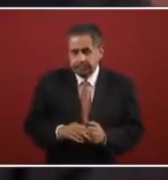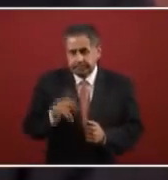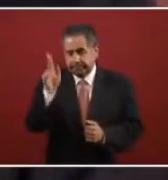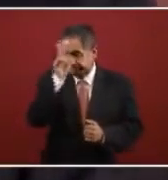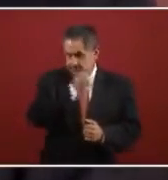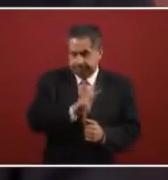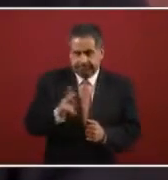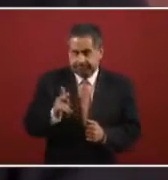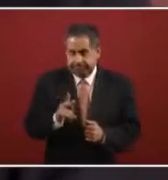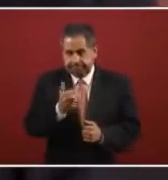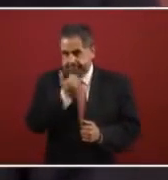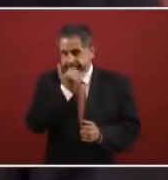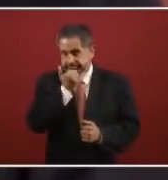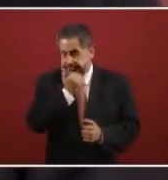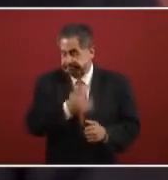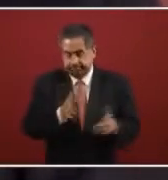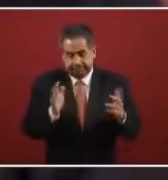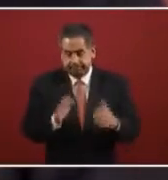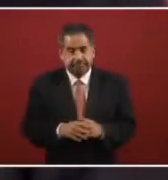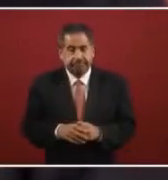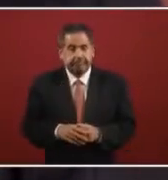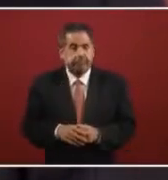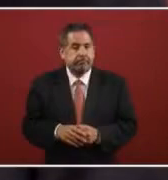for this tragedy.